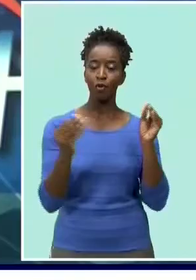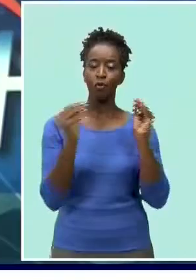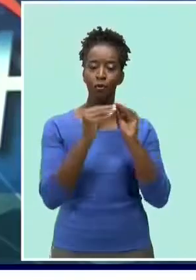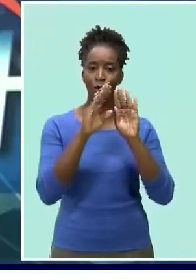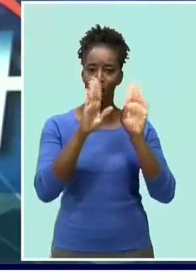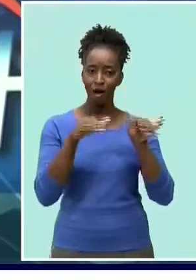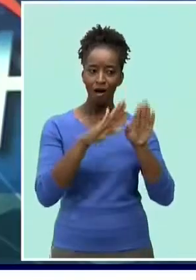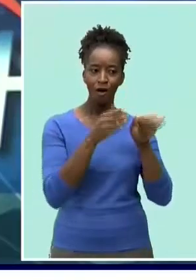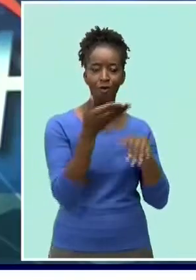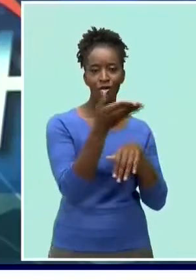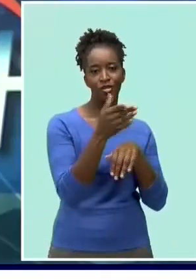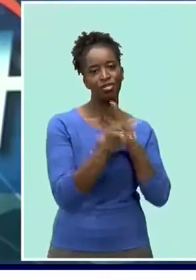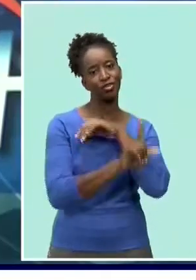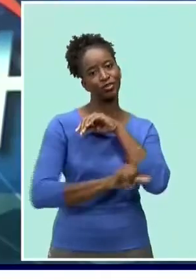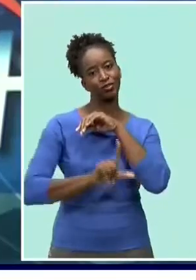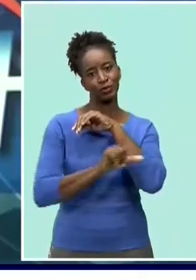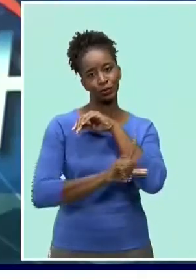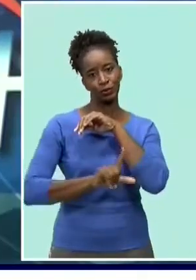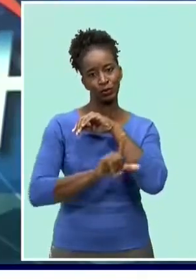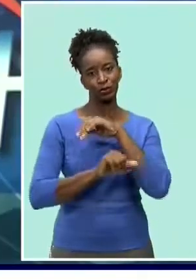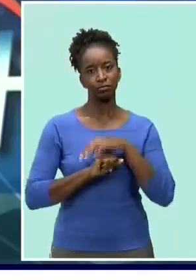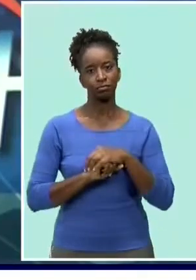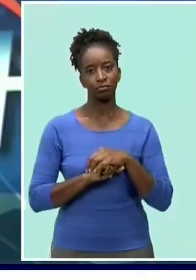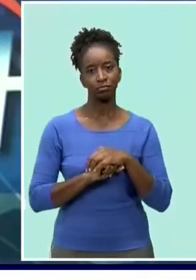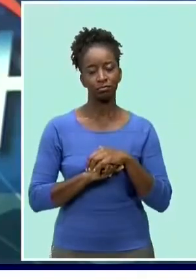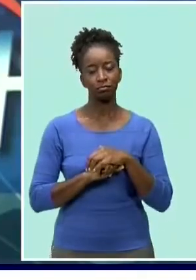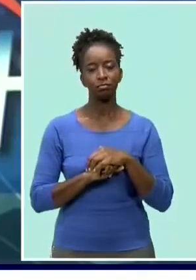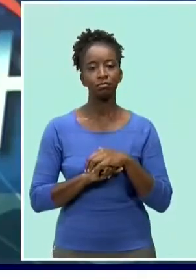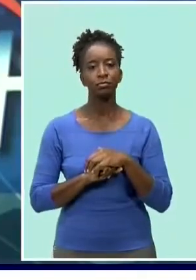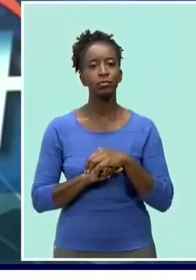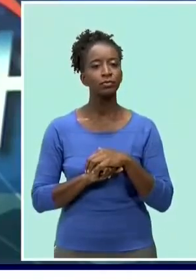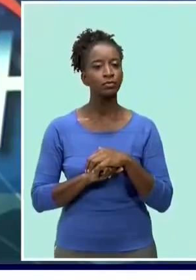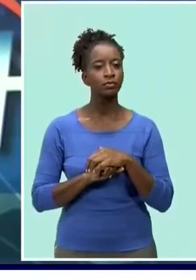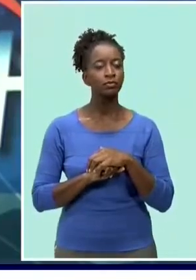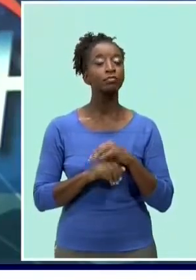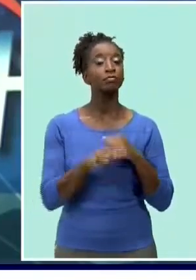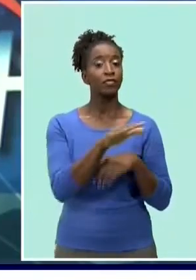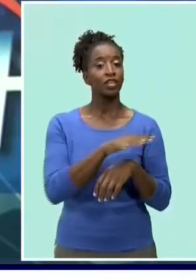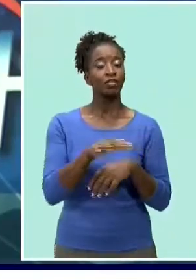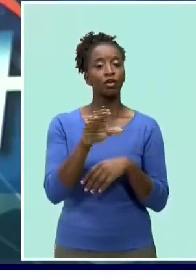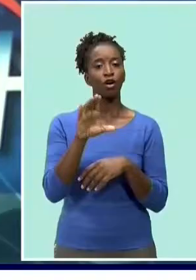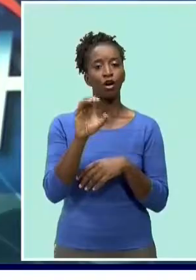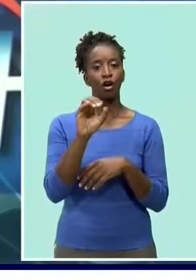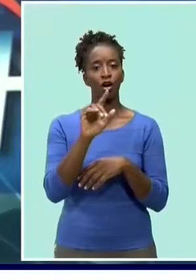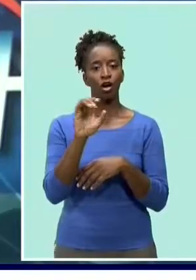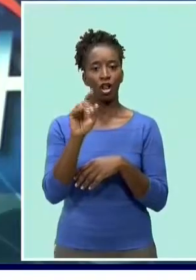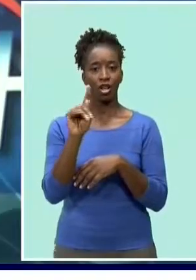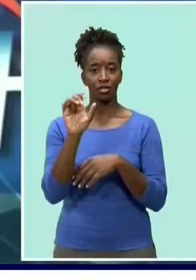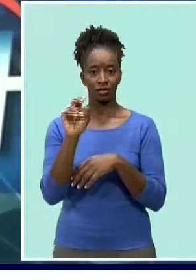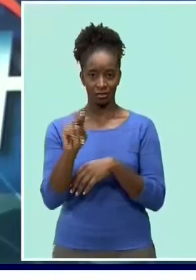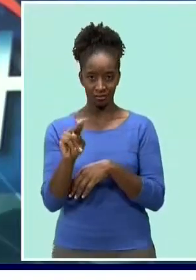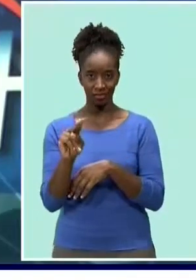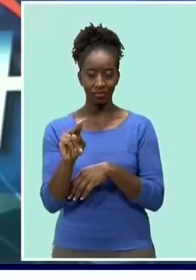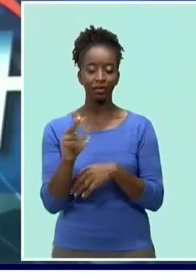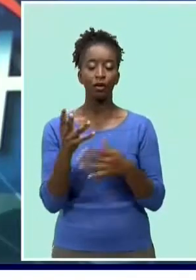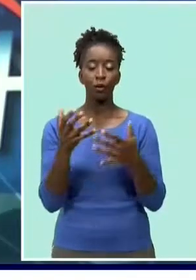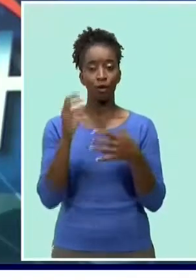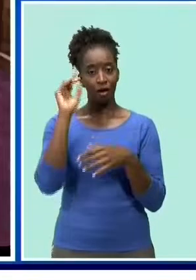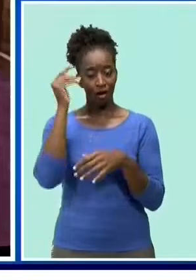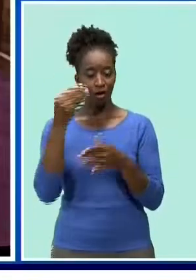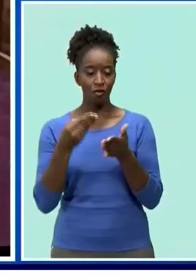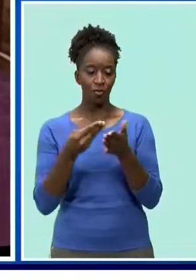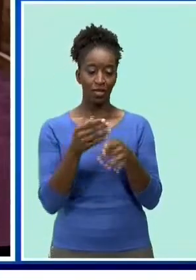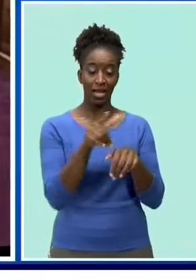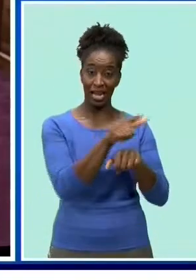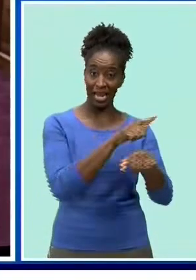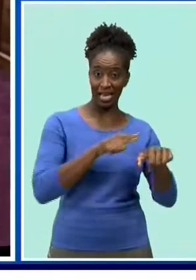Lucie. He was leading off a resolution on the vesting of land at Colleton Plantation in that parish in the National Housing Corporation.